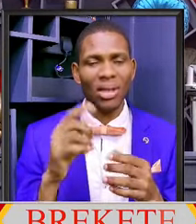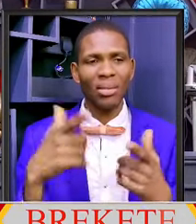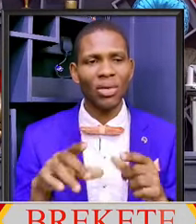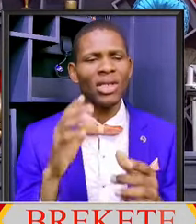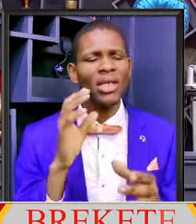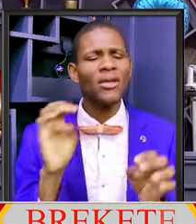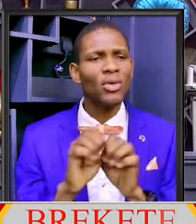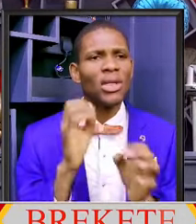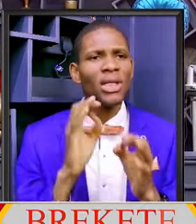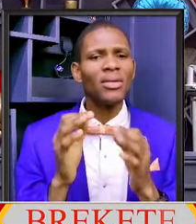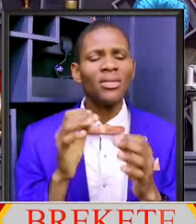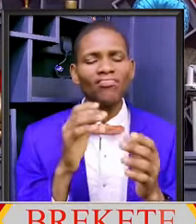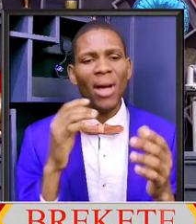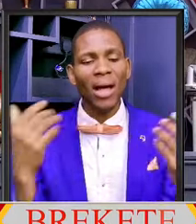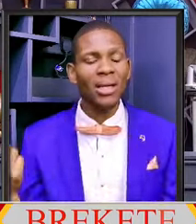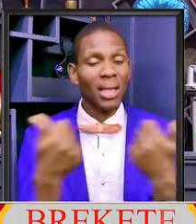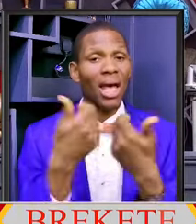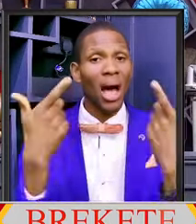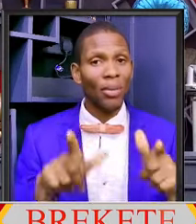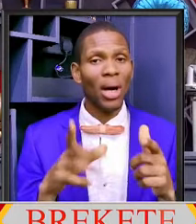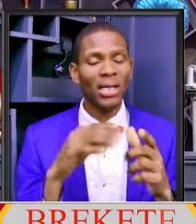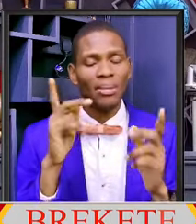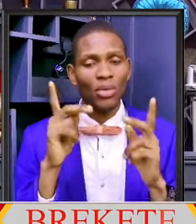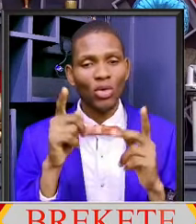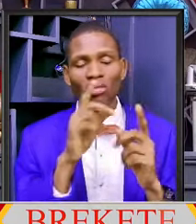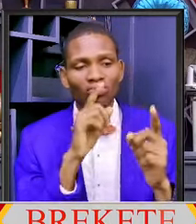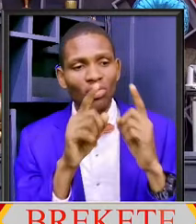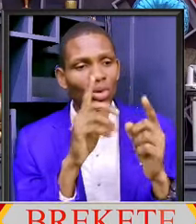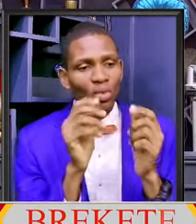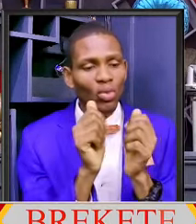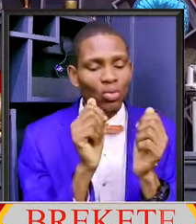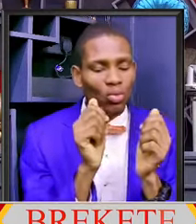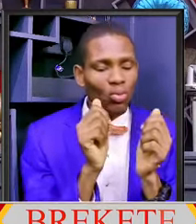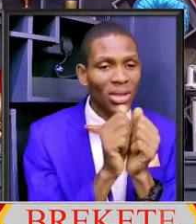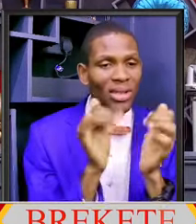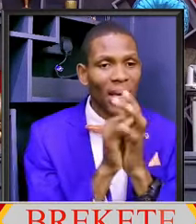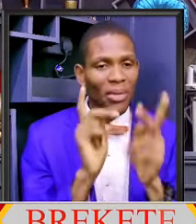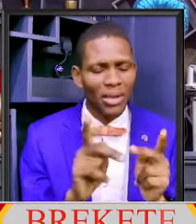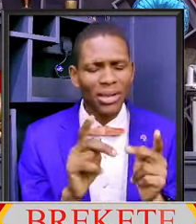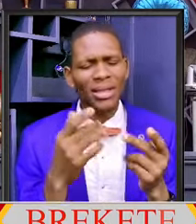accident happen, person they die. If you engage the person, hope they die.